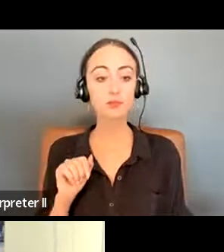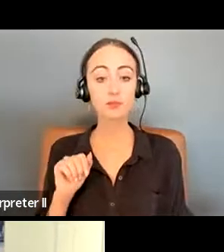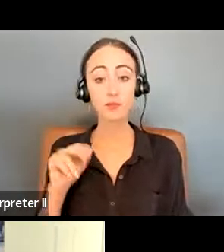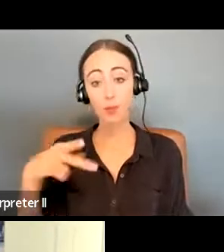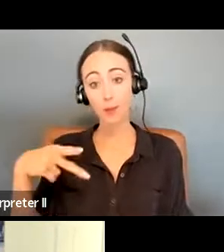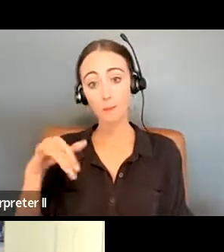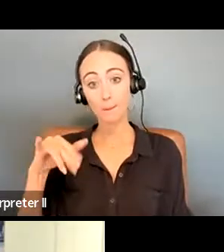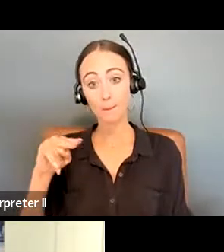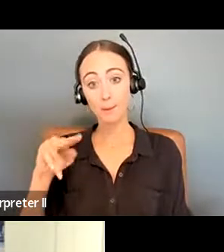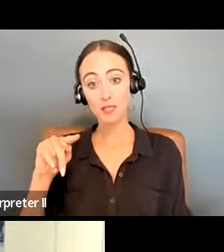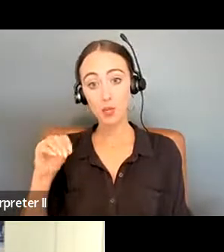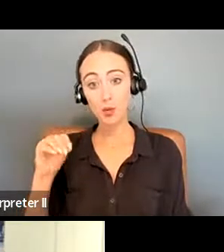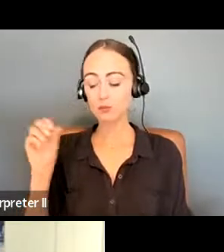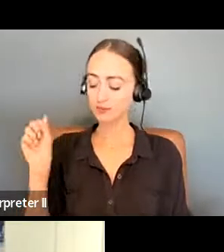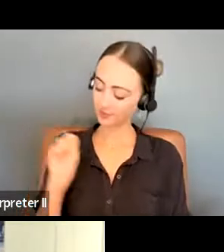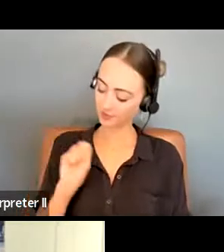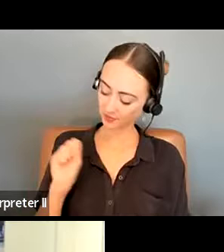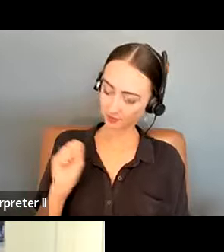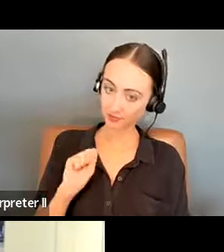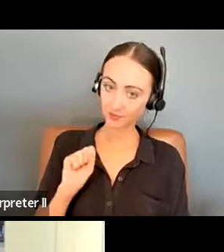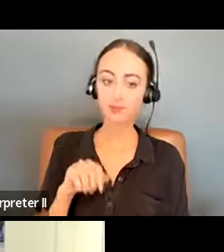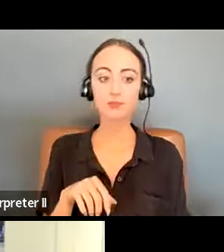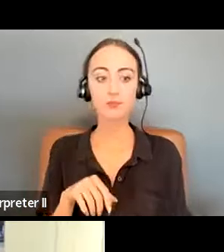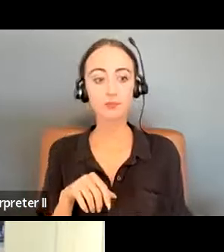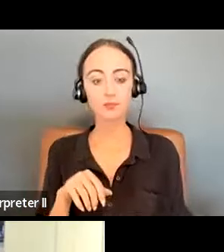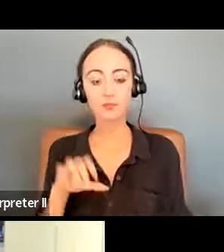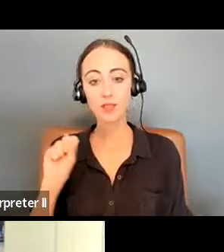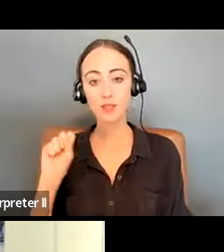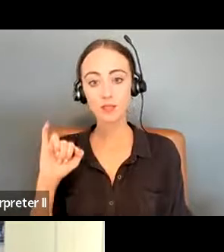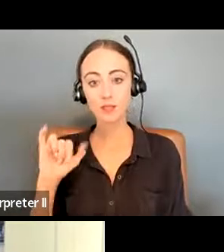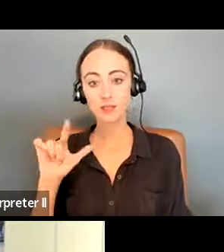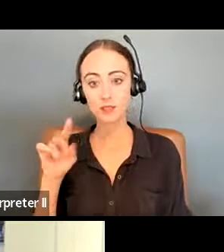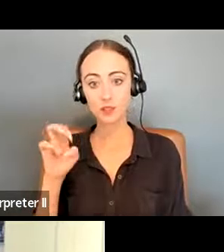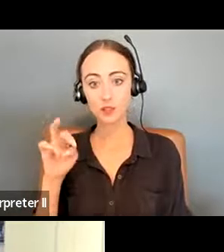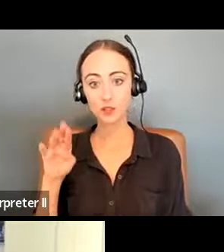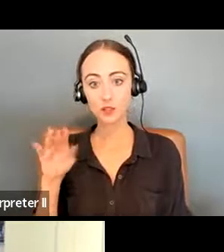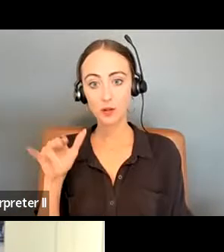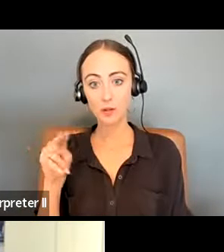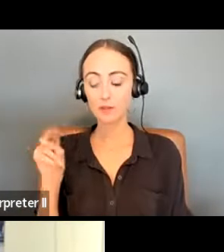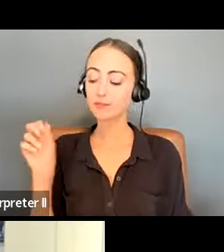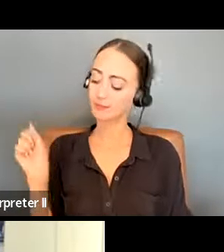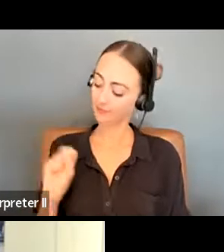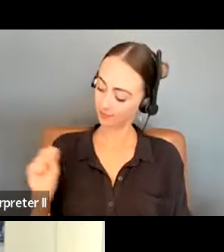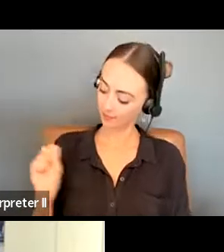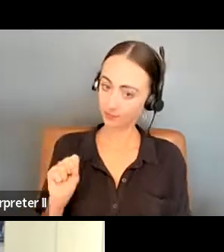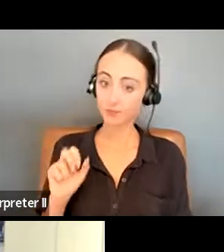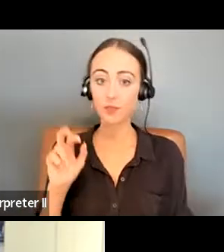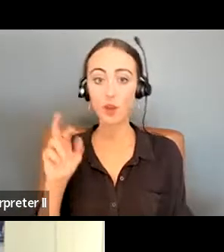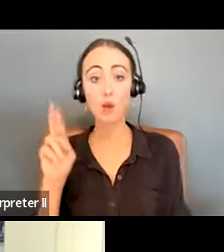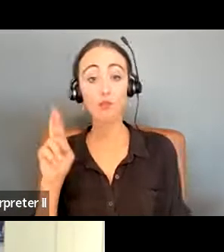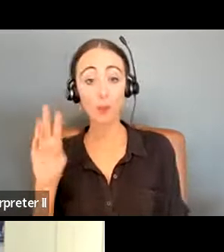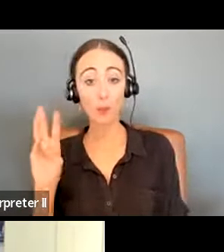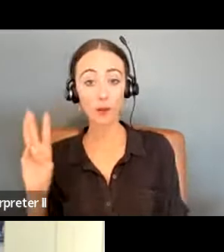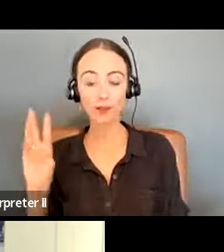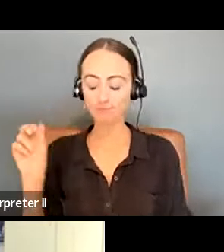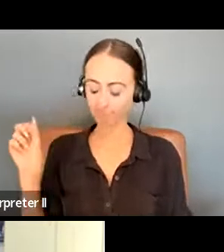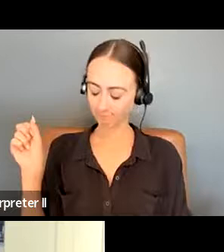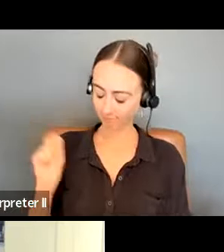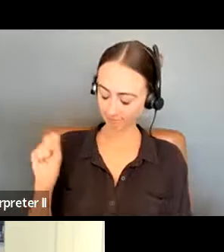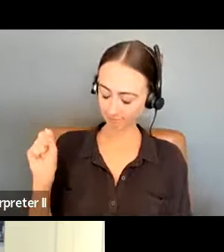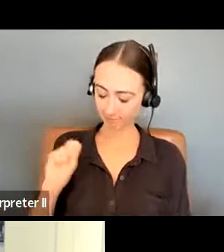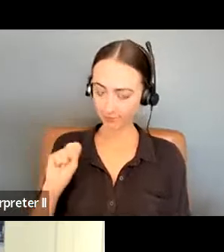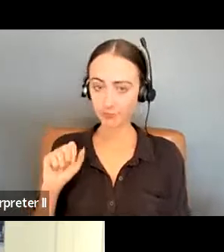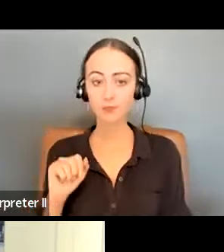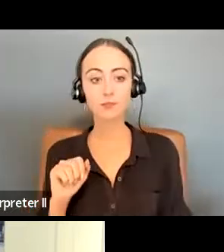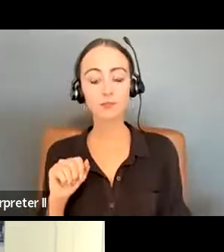Pinto. Yes. Councilmember Pinto votes yes. Councilmember Silverman. Yes. Councilmember Silverman votes yes. Councilmember Robert White. Yes. Councilmember Robert White